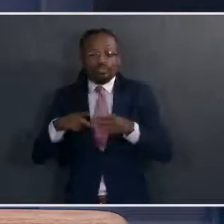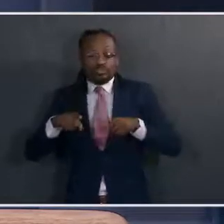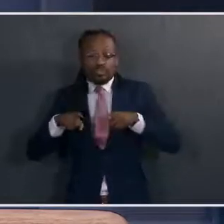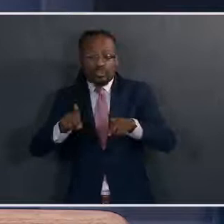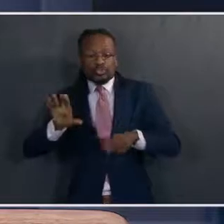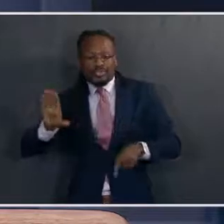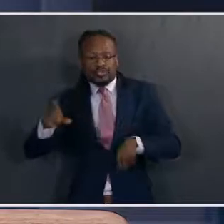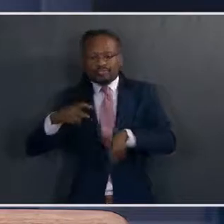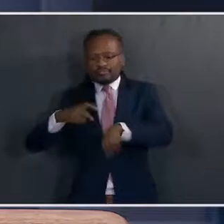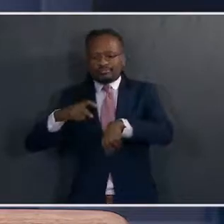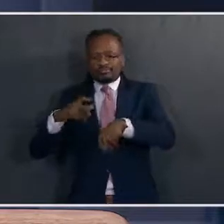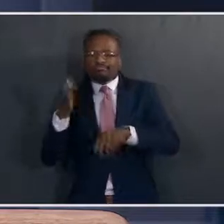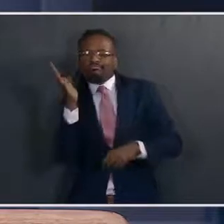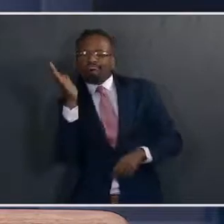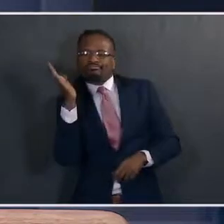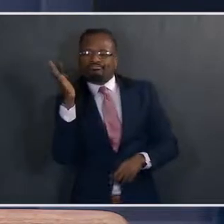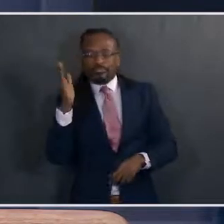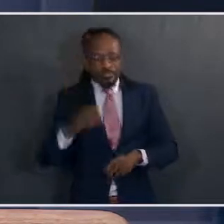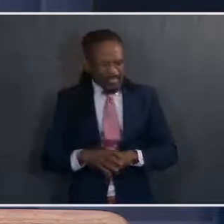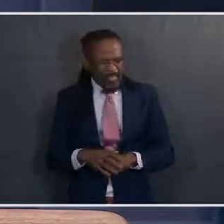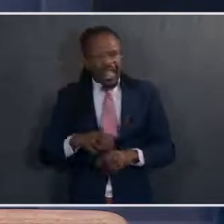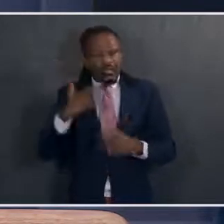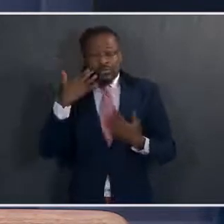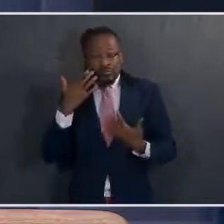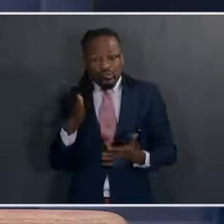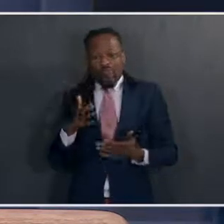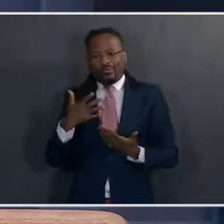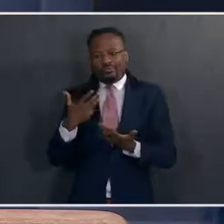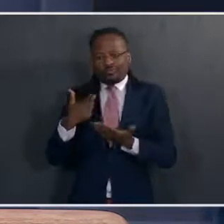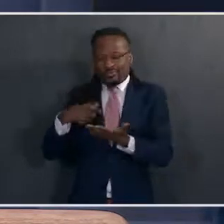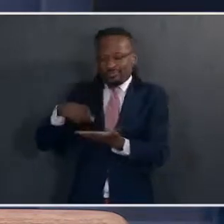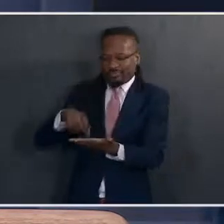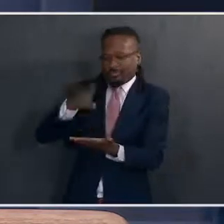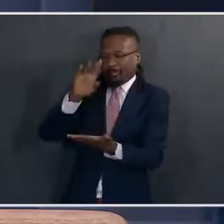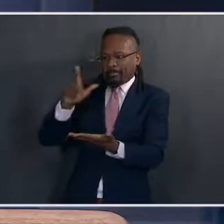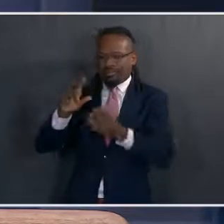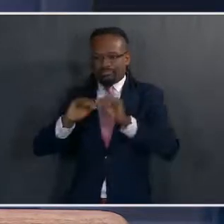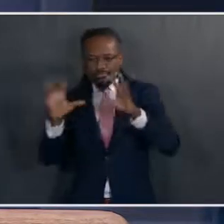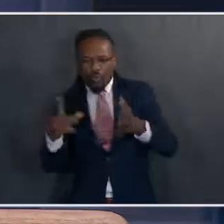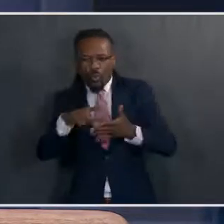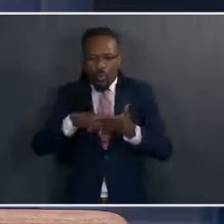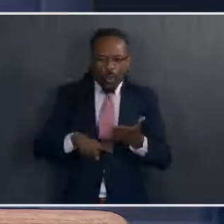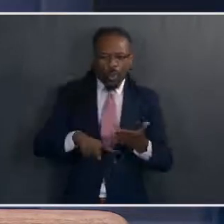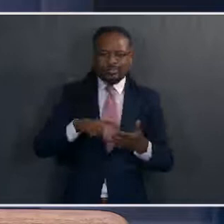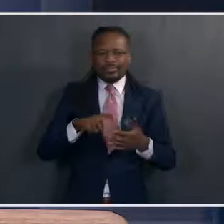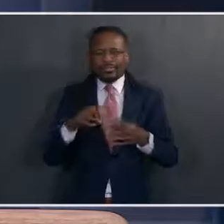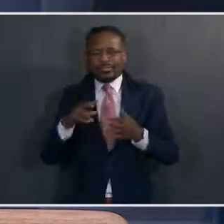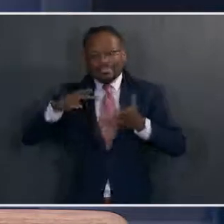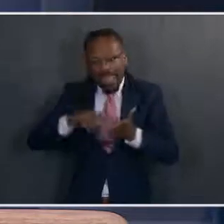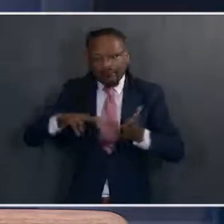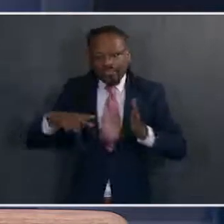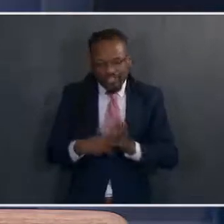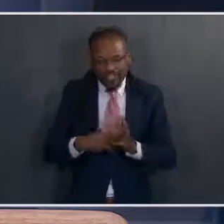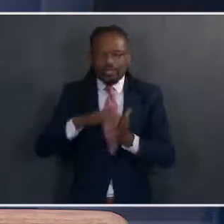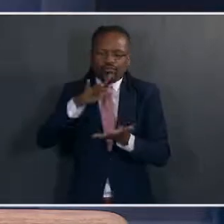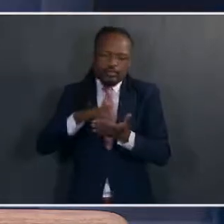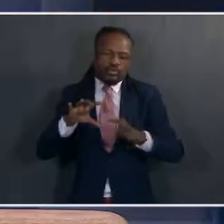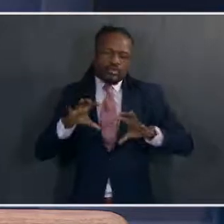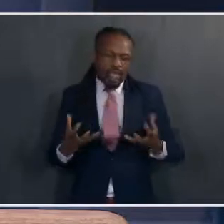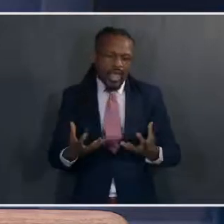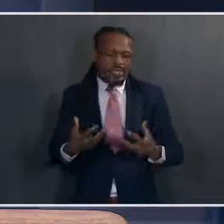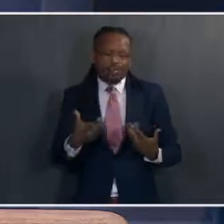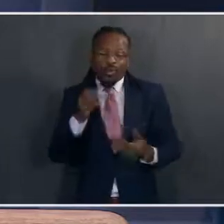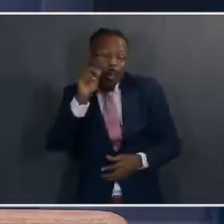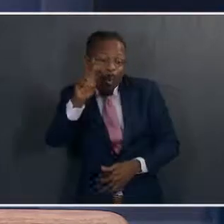at the bill as his own personal definition of the middle class as much as a definition of the people who need help the